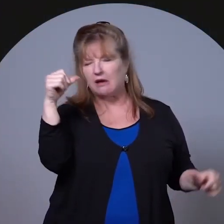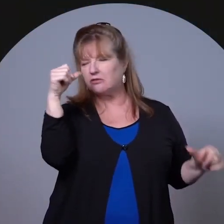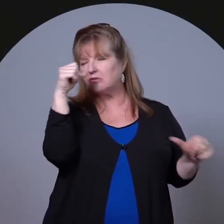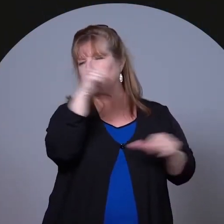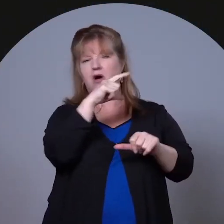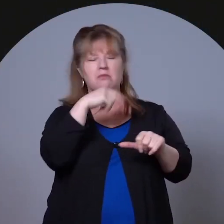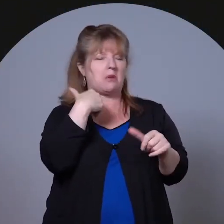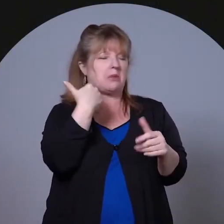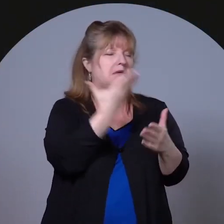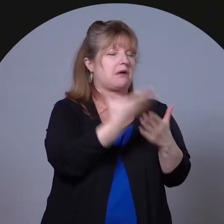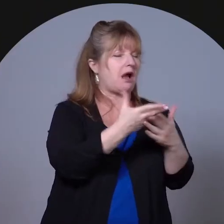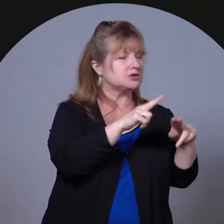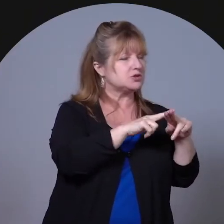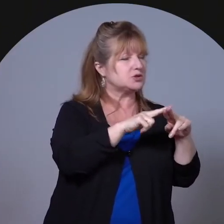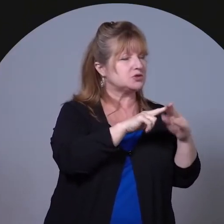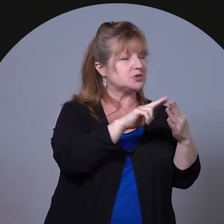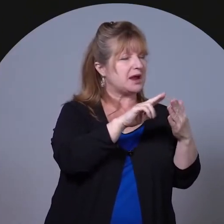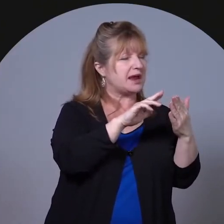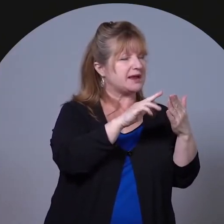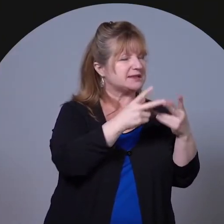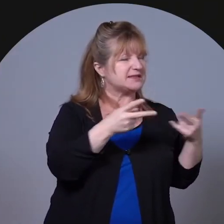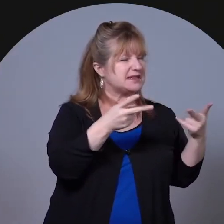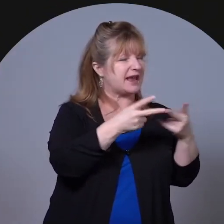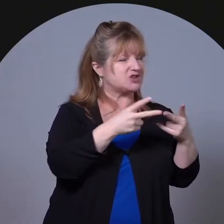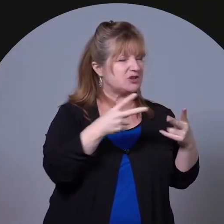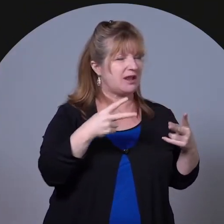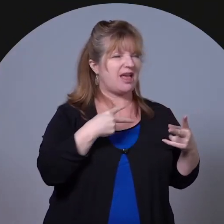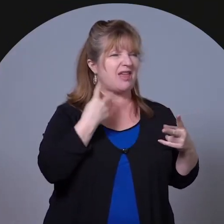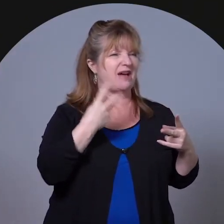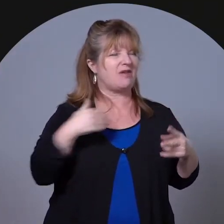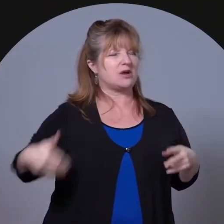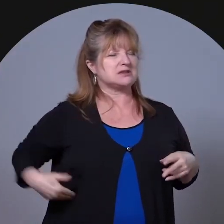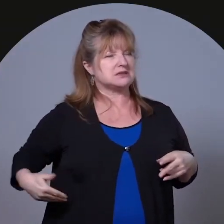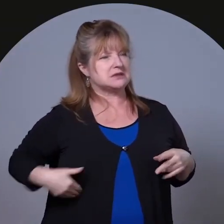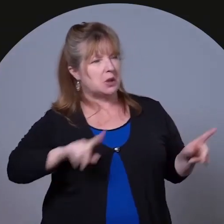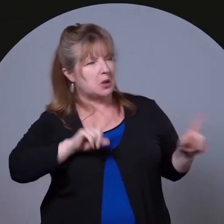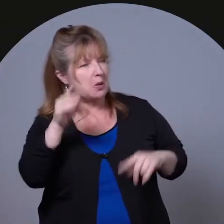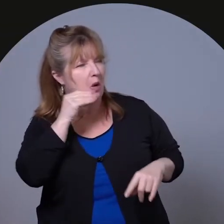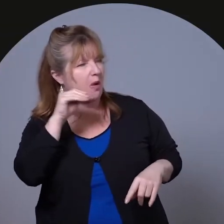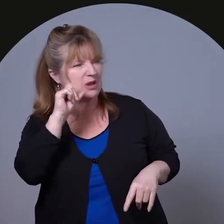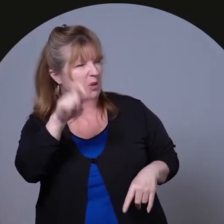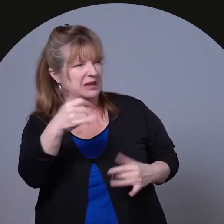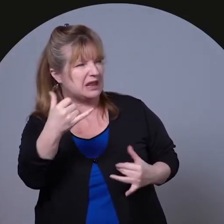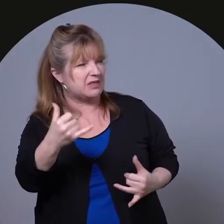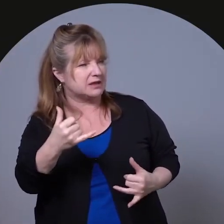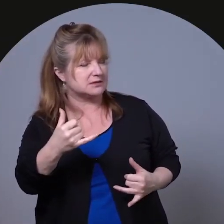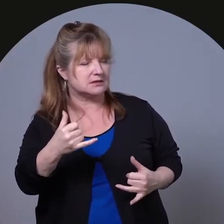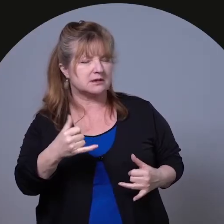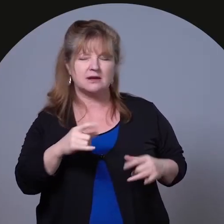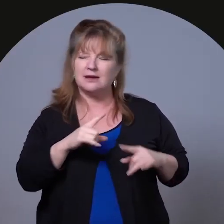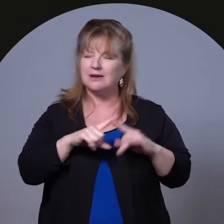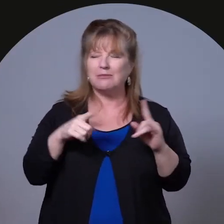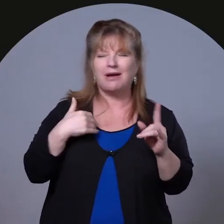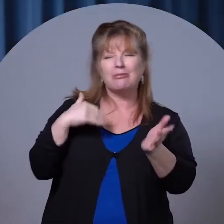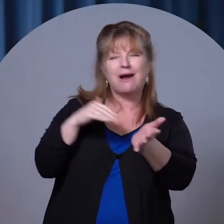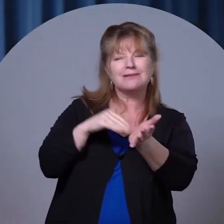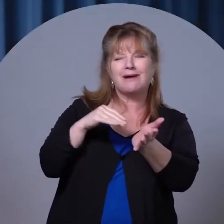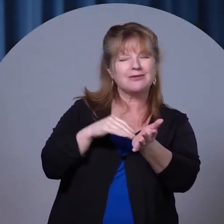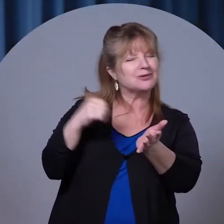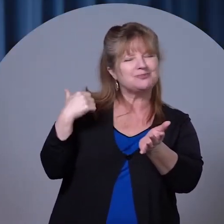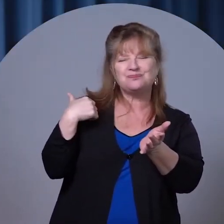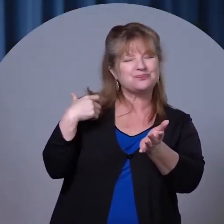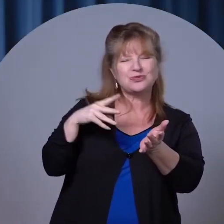which I worked on the last few years here in Spokane. It's a Spokane novel. It's set in 1909 during the free